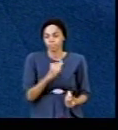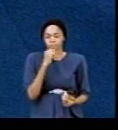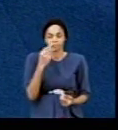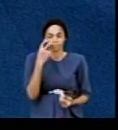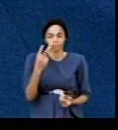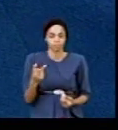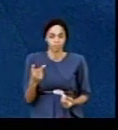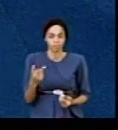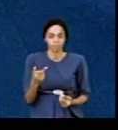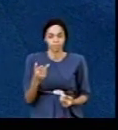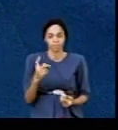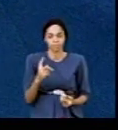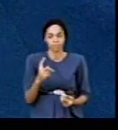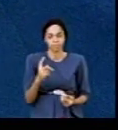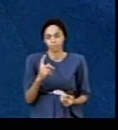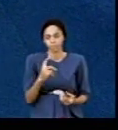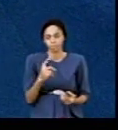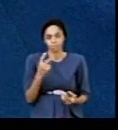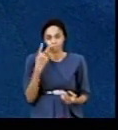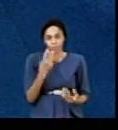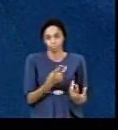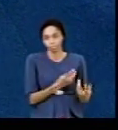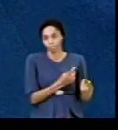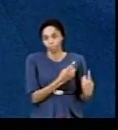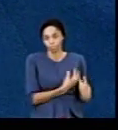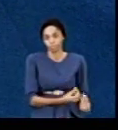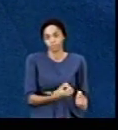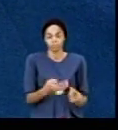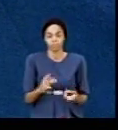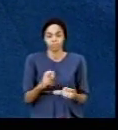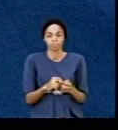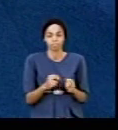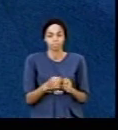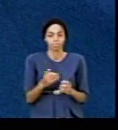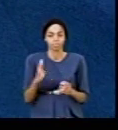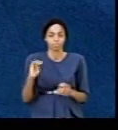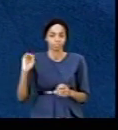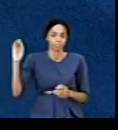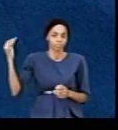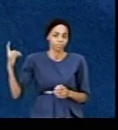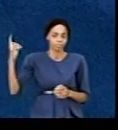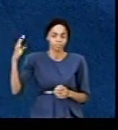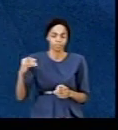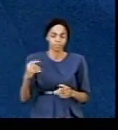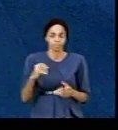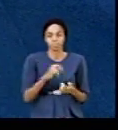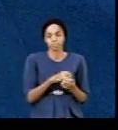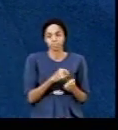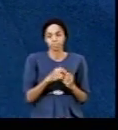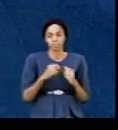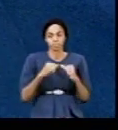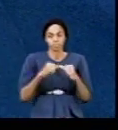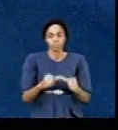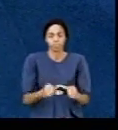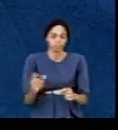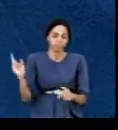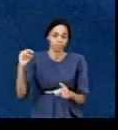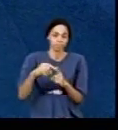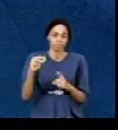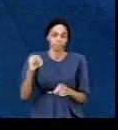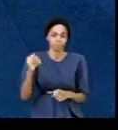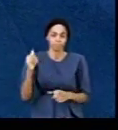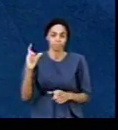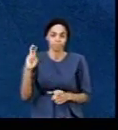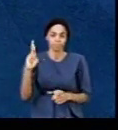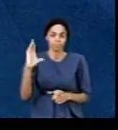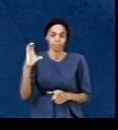I couldn't fix it. So by the grace of God, the problems continued until March this year at the Barossa